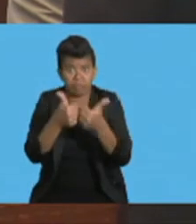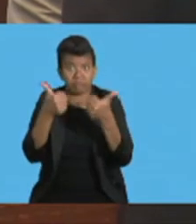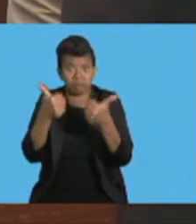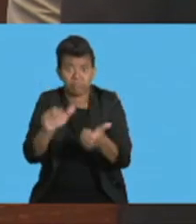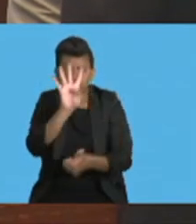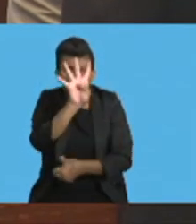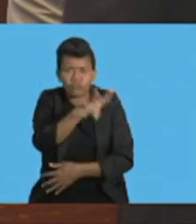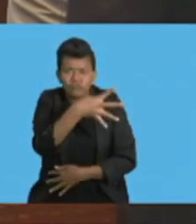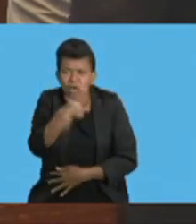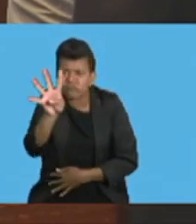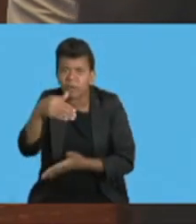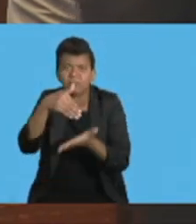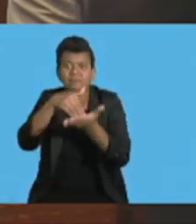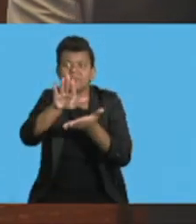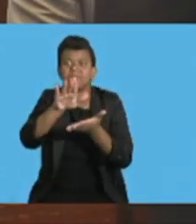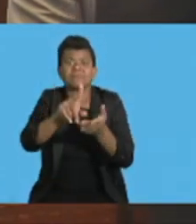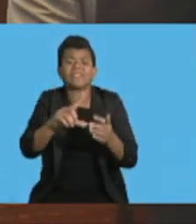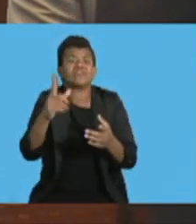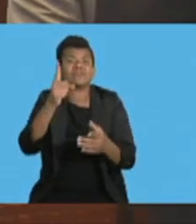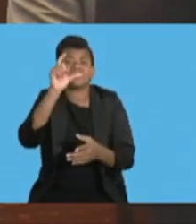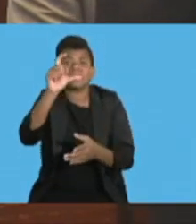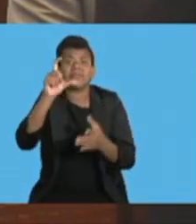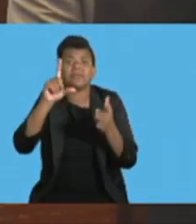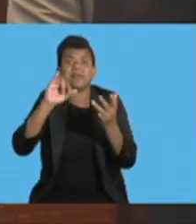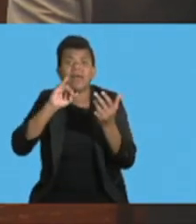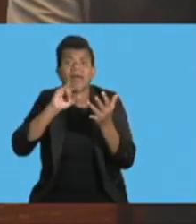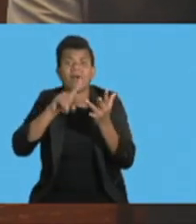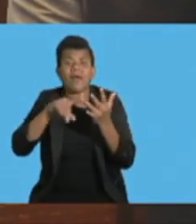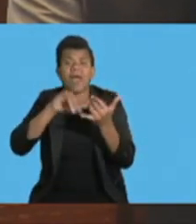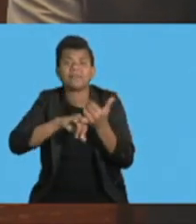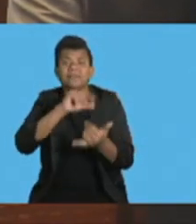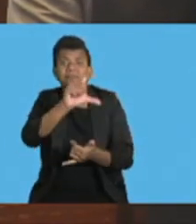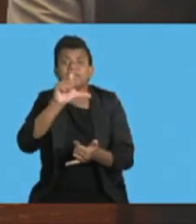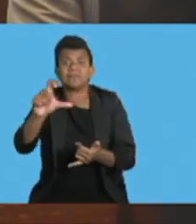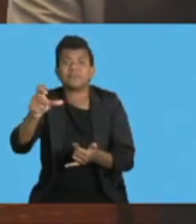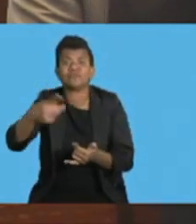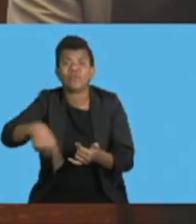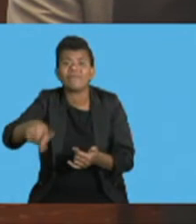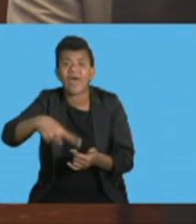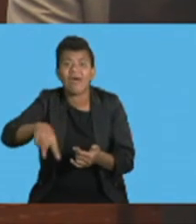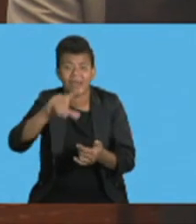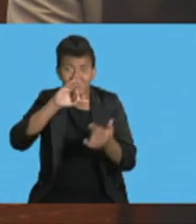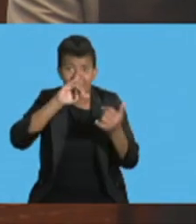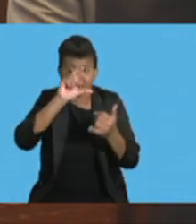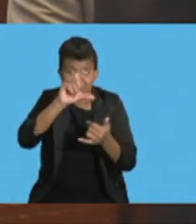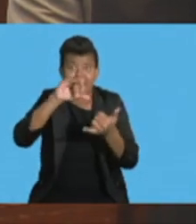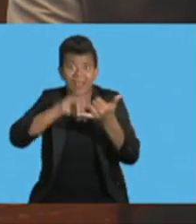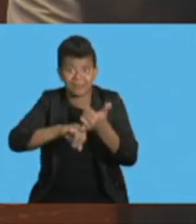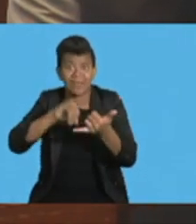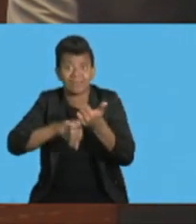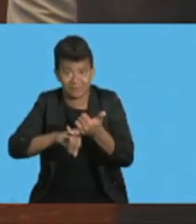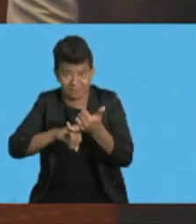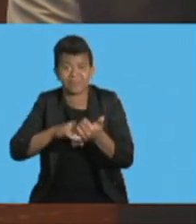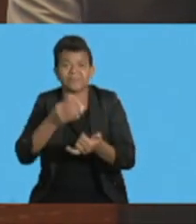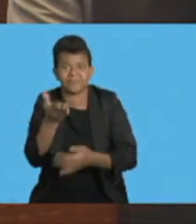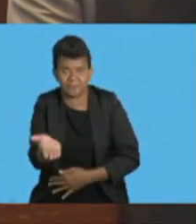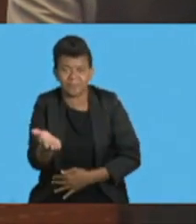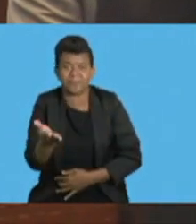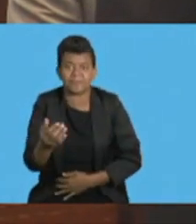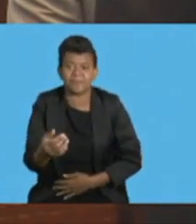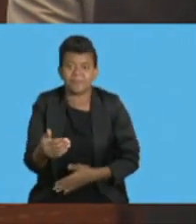by the Director of Town and Country Planning for rezoning of the land from recreational space to special use for an